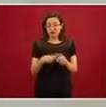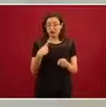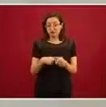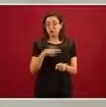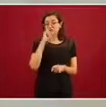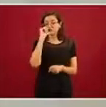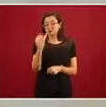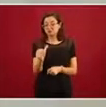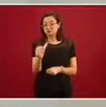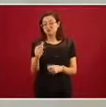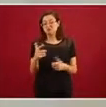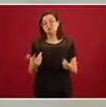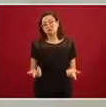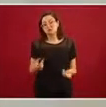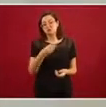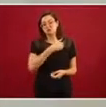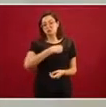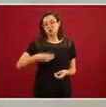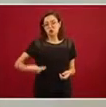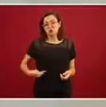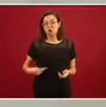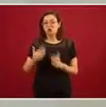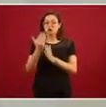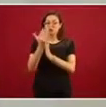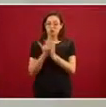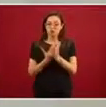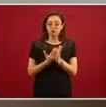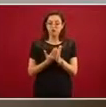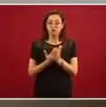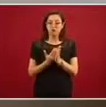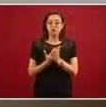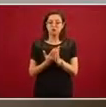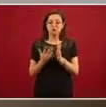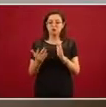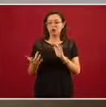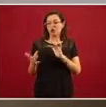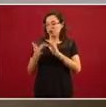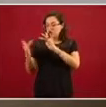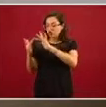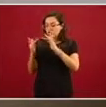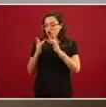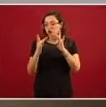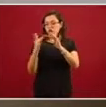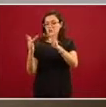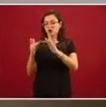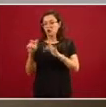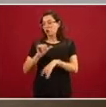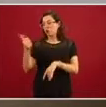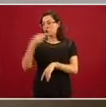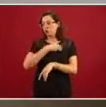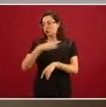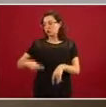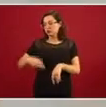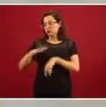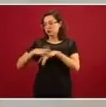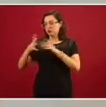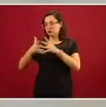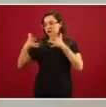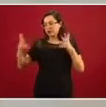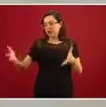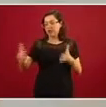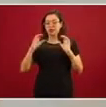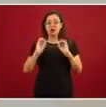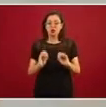variation across different regions because of mobility related reasons, population